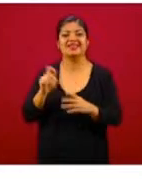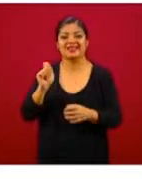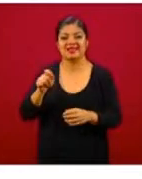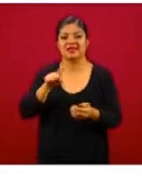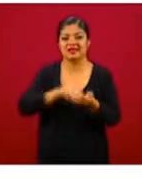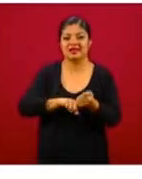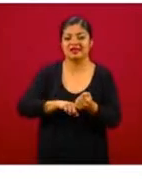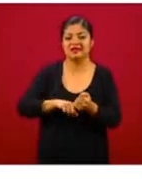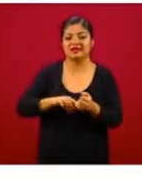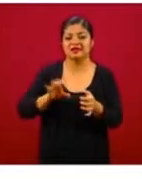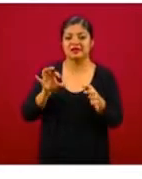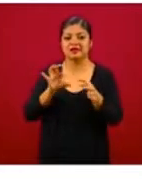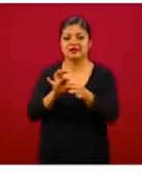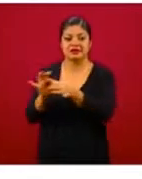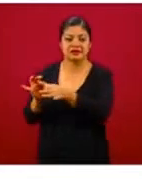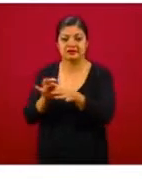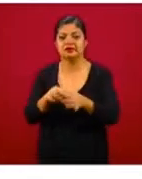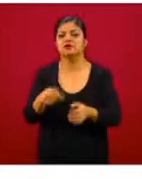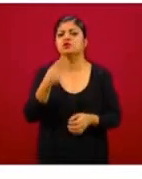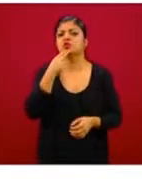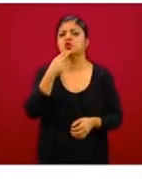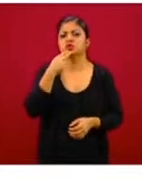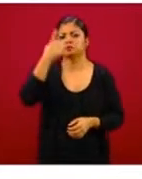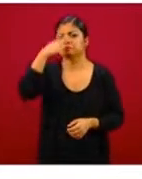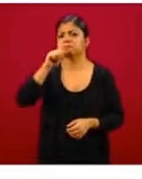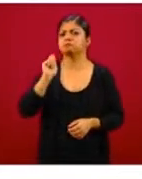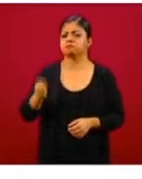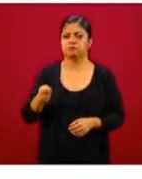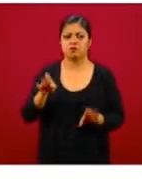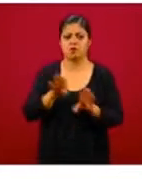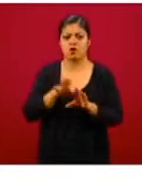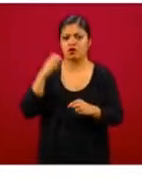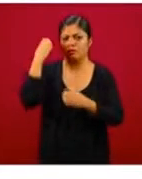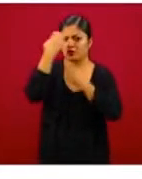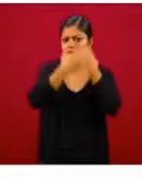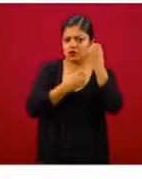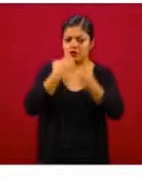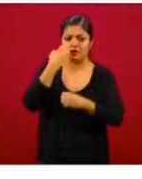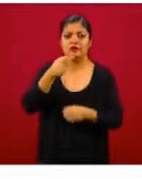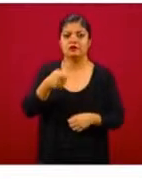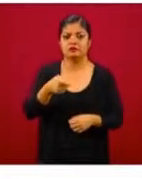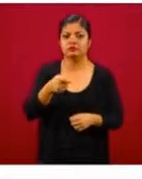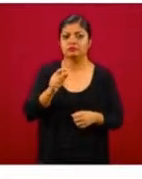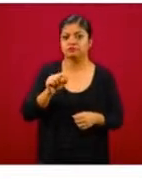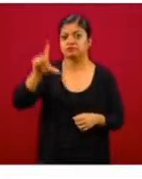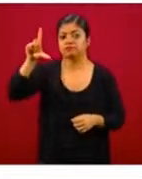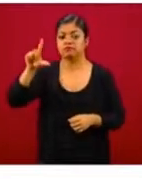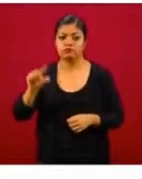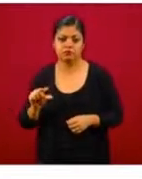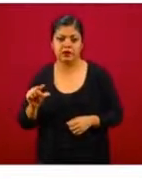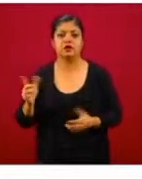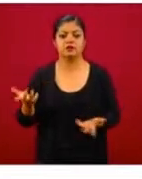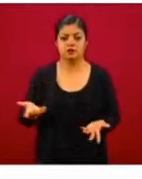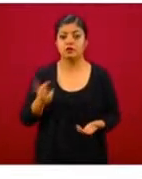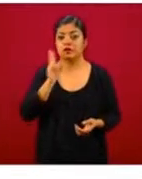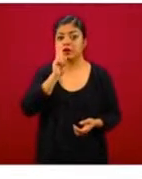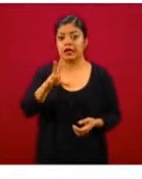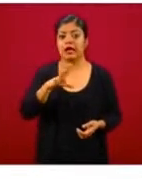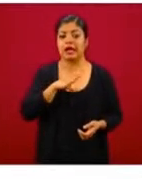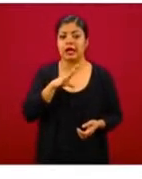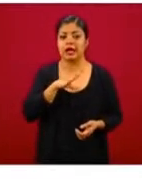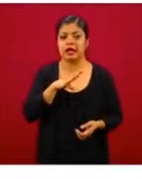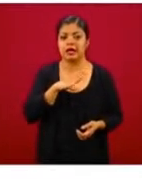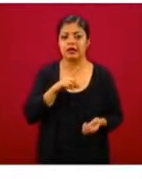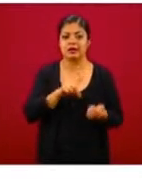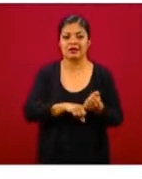reporting information within the web of COVID-ready hospitals reporting information or